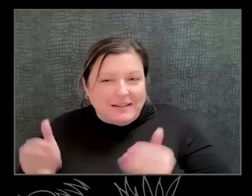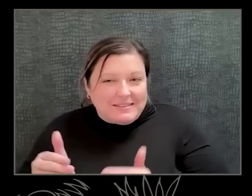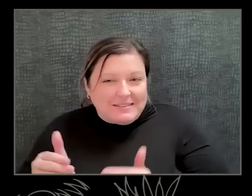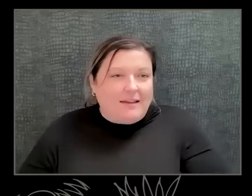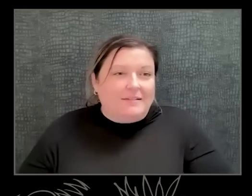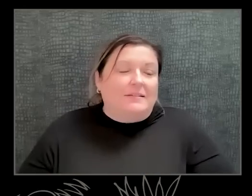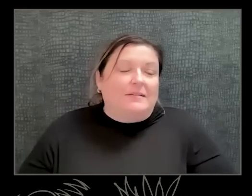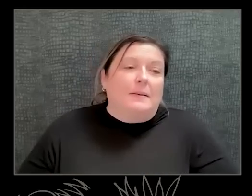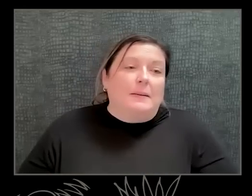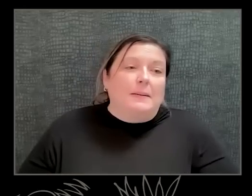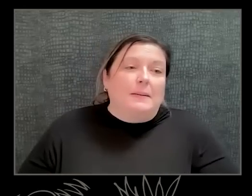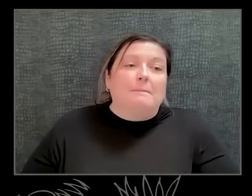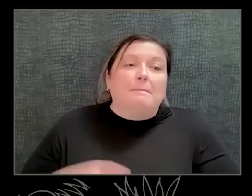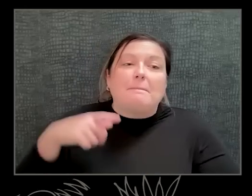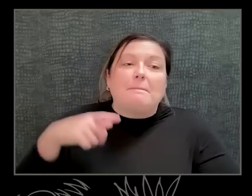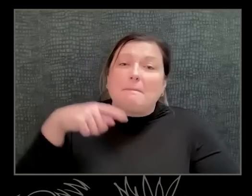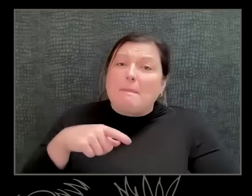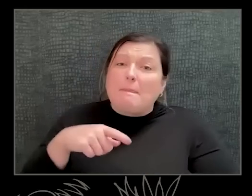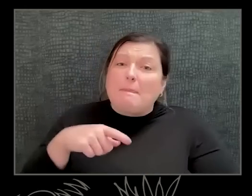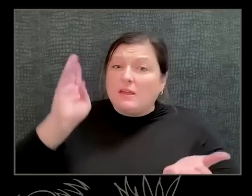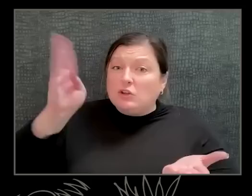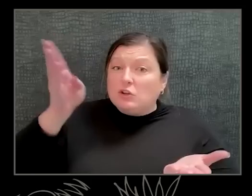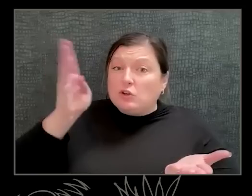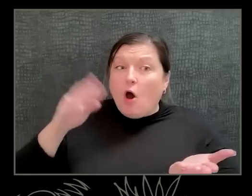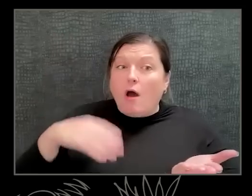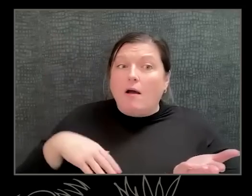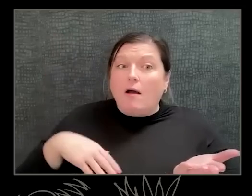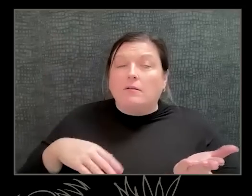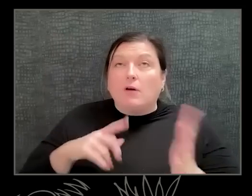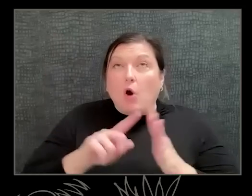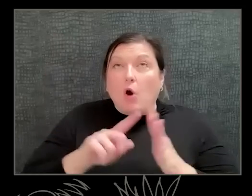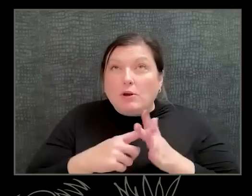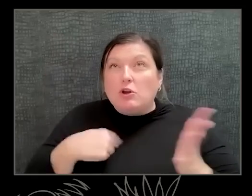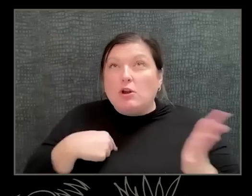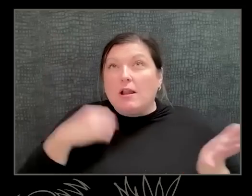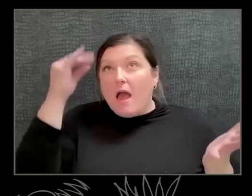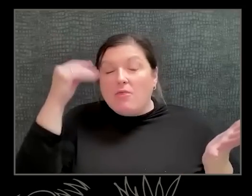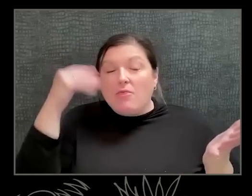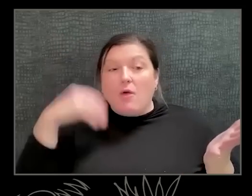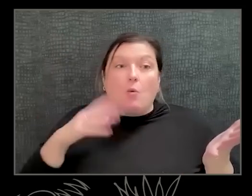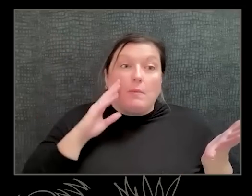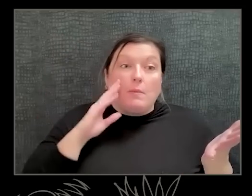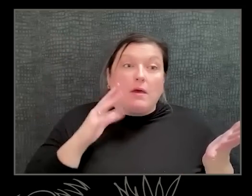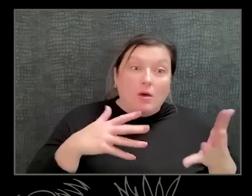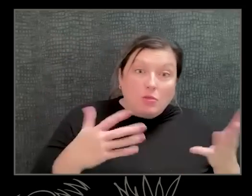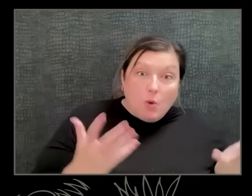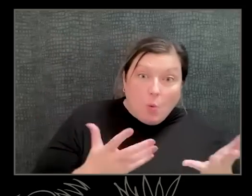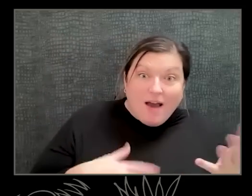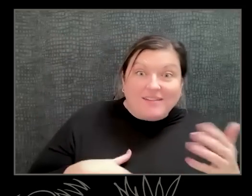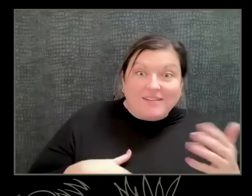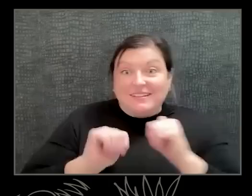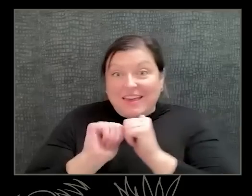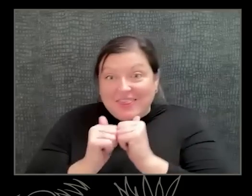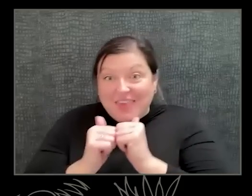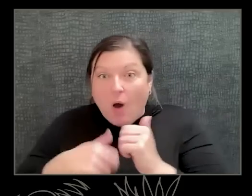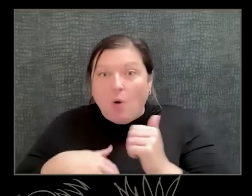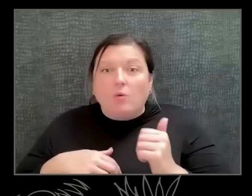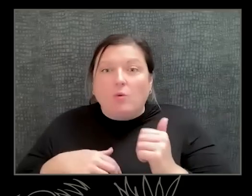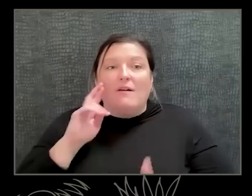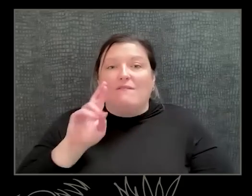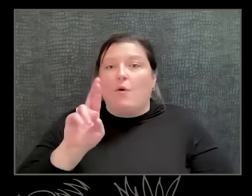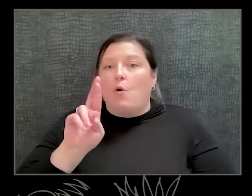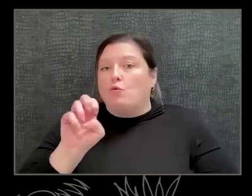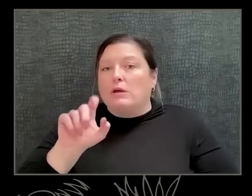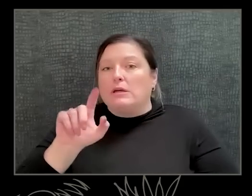This talk was originally going to be about the what and how of using the result type with React. I was going to get real in the weeds with building